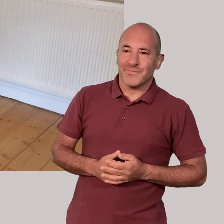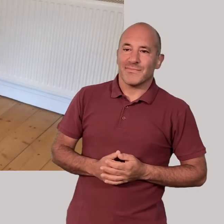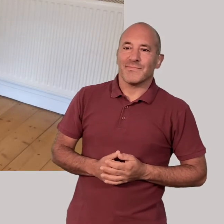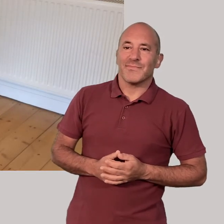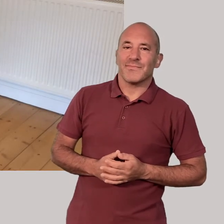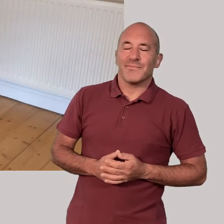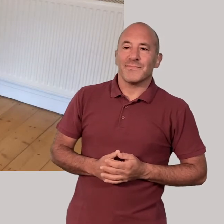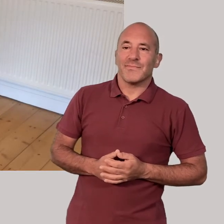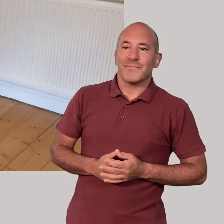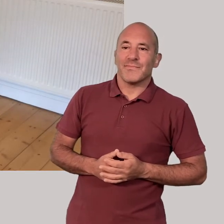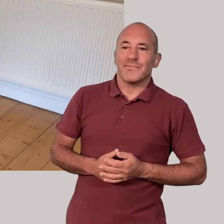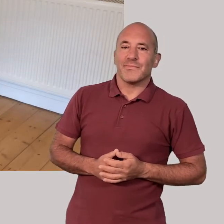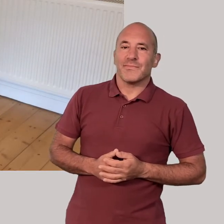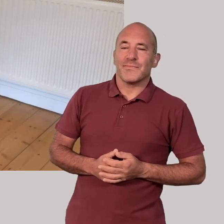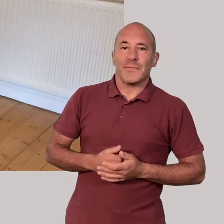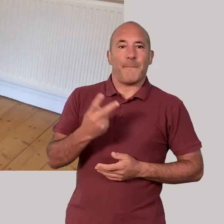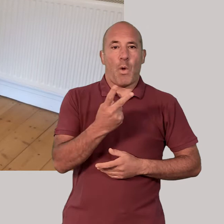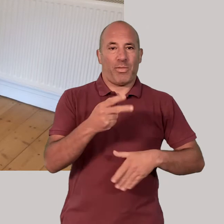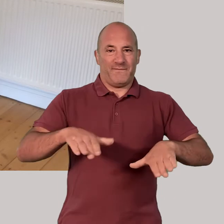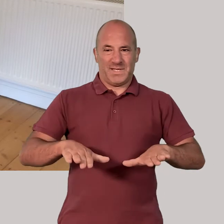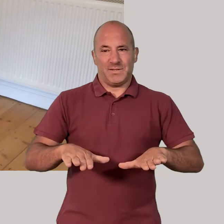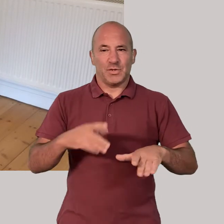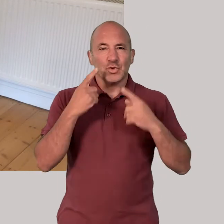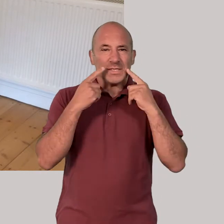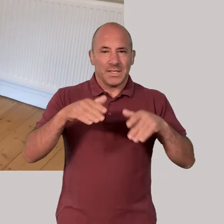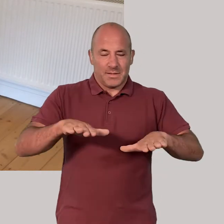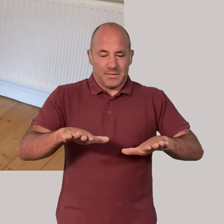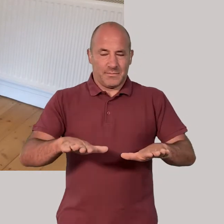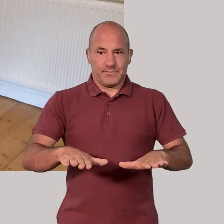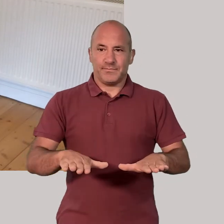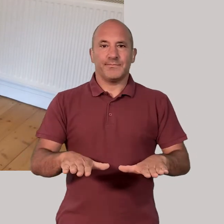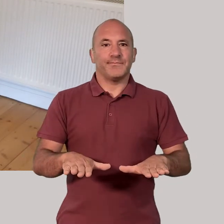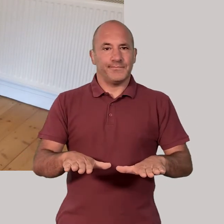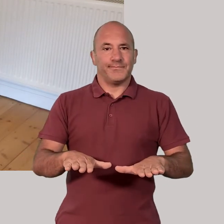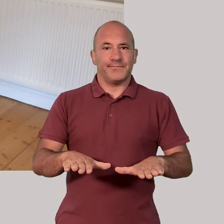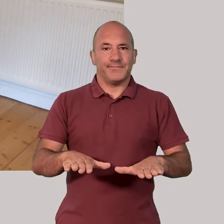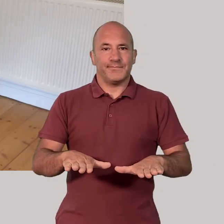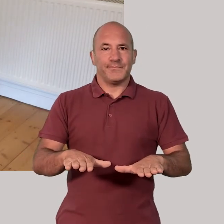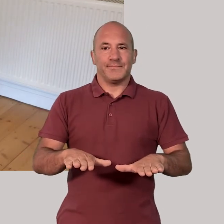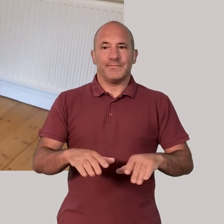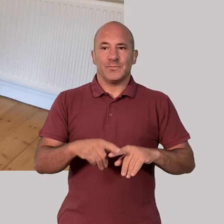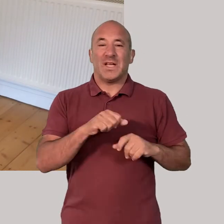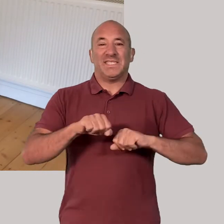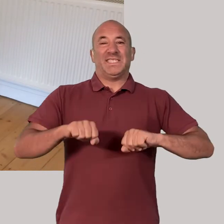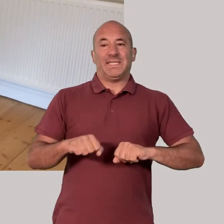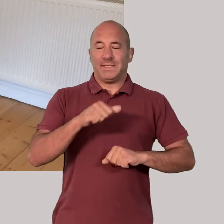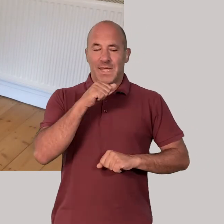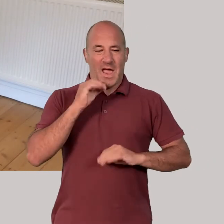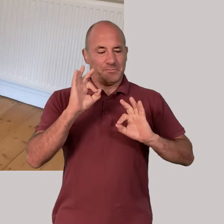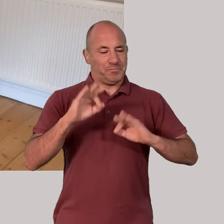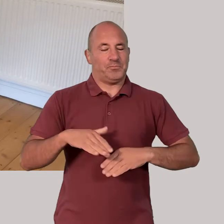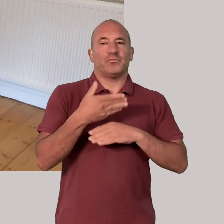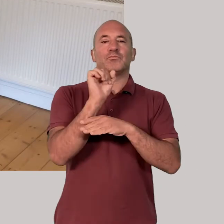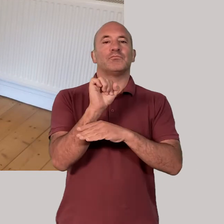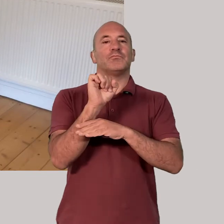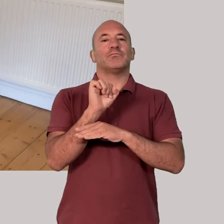And then lower the foot. And press both feet very gently down. See if you can sit up